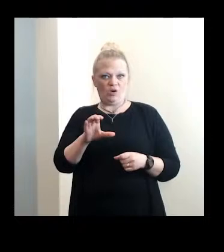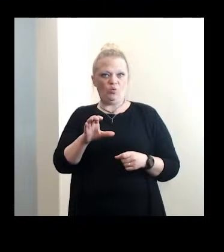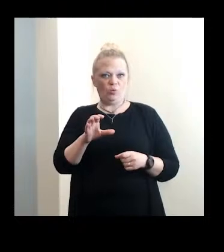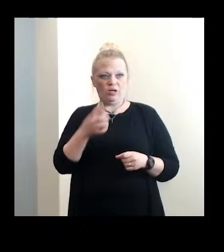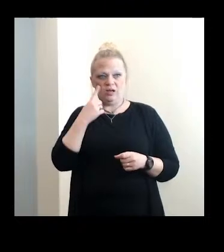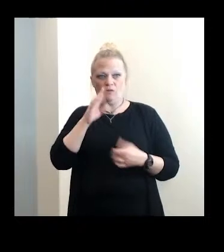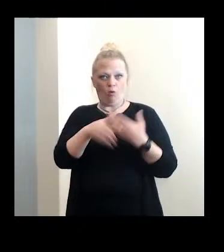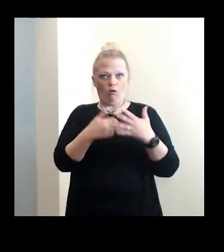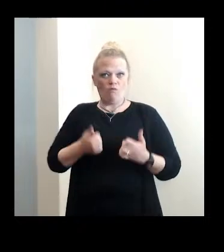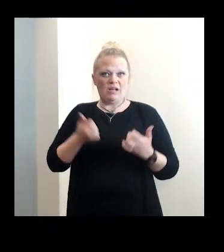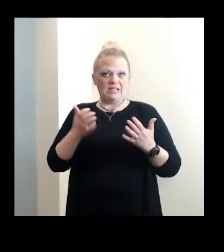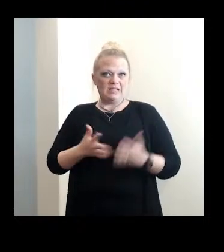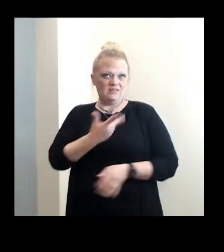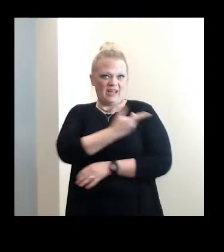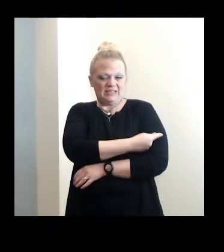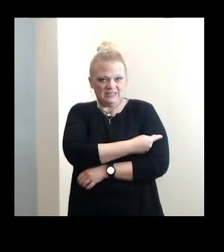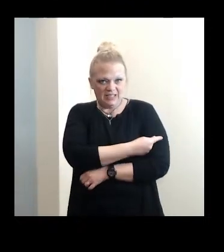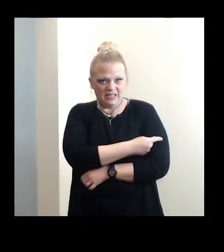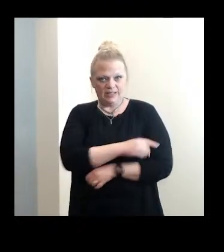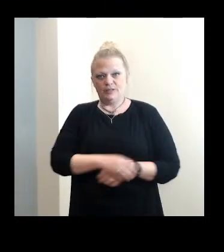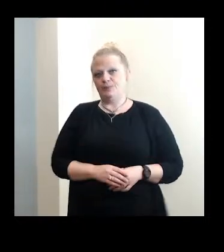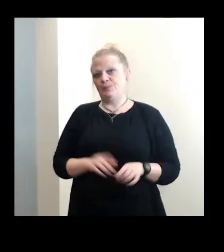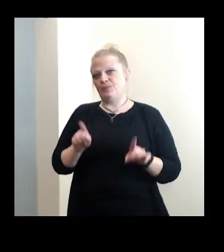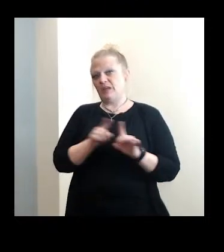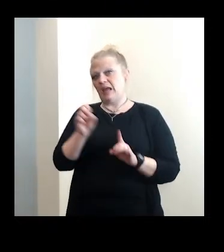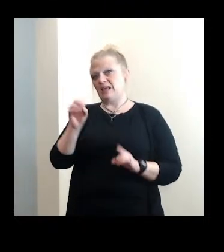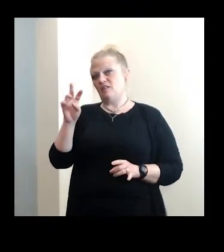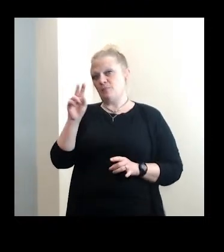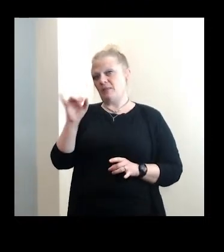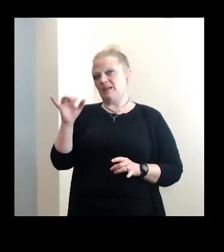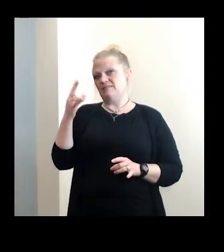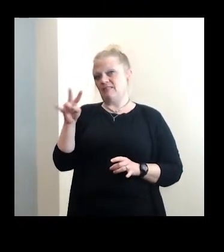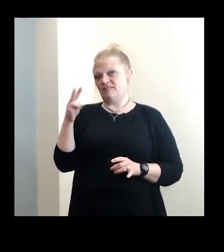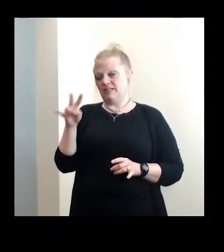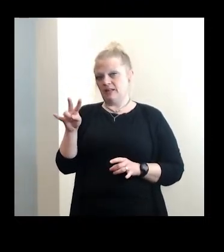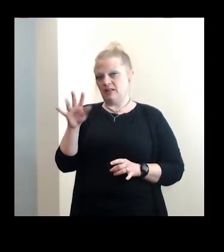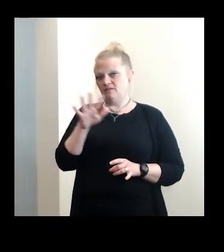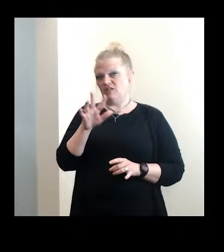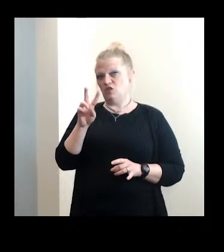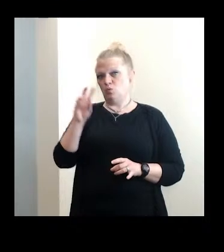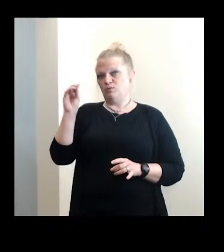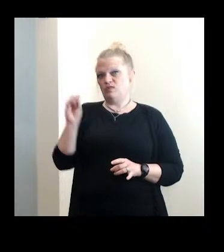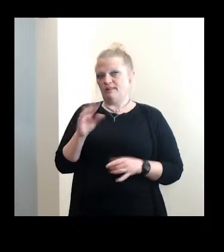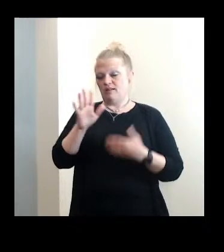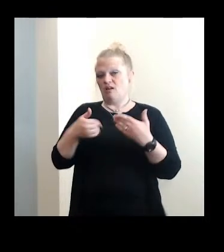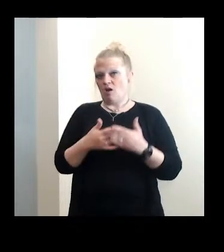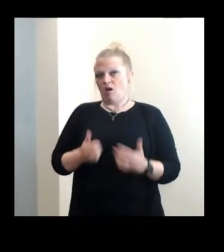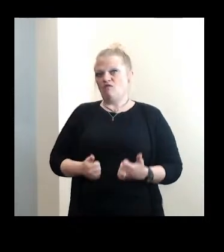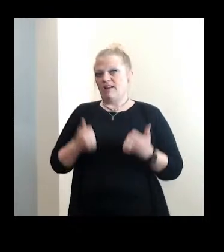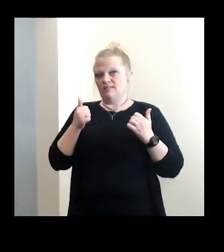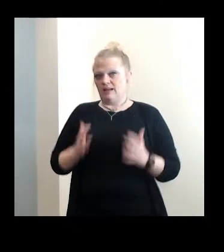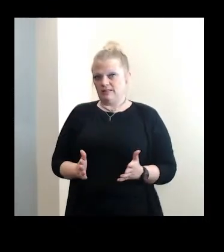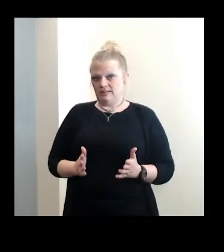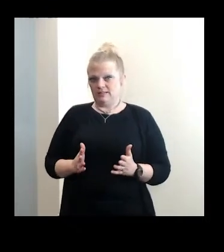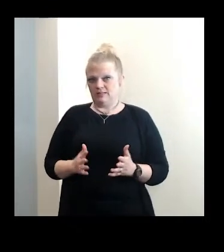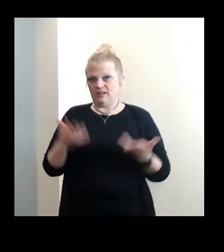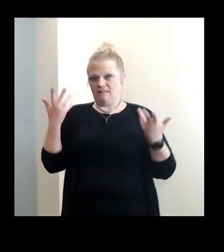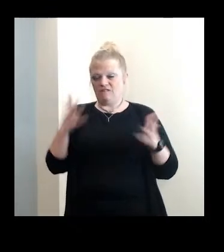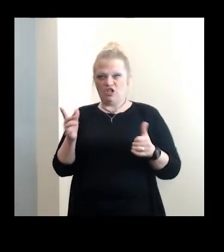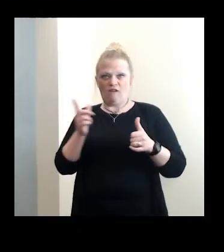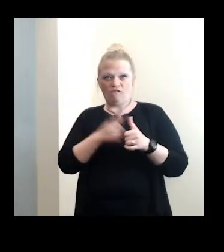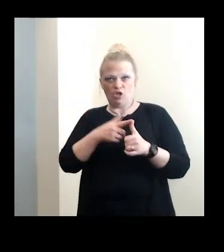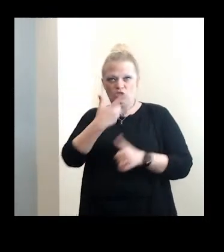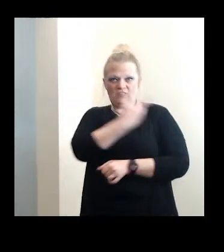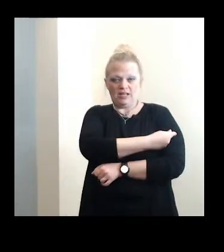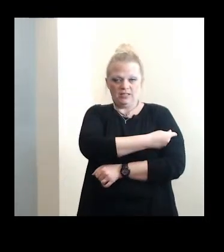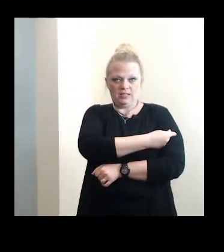all our residents vaccinated. So as of May 17th, 52% of all Erie County residents have had their first